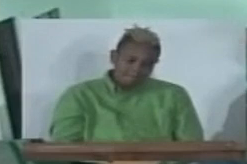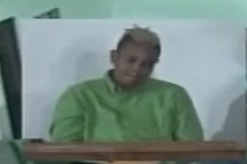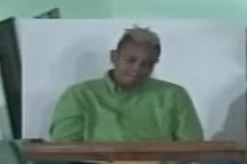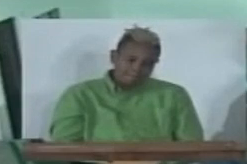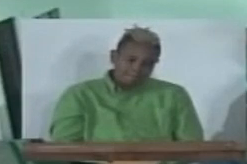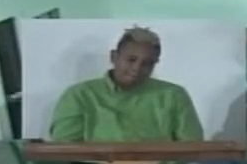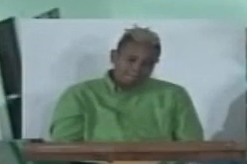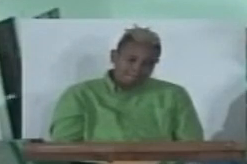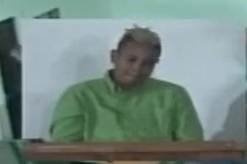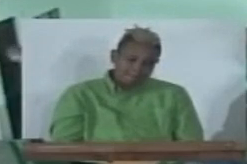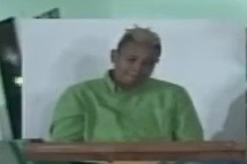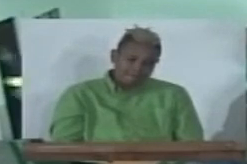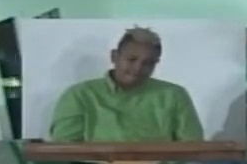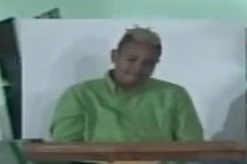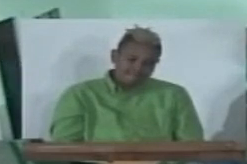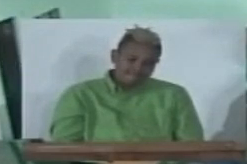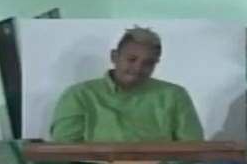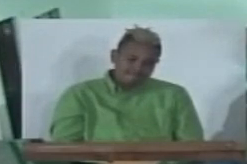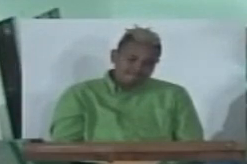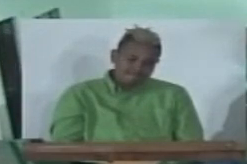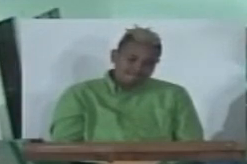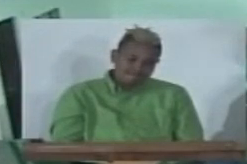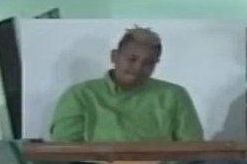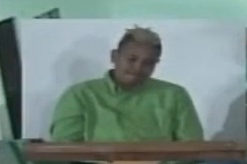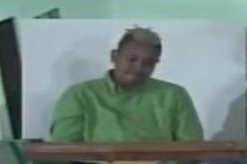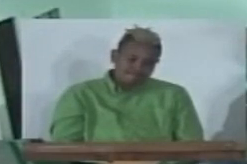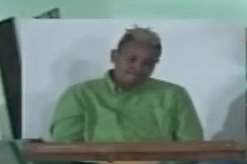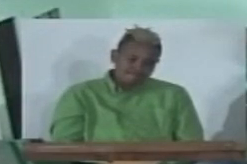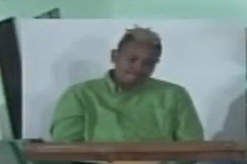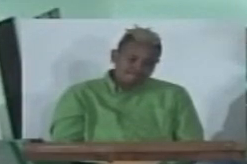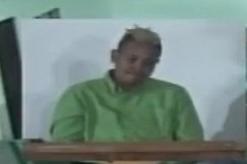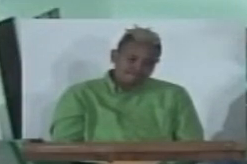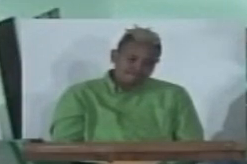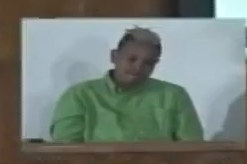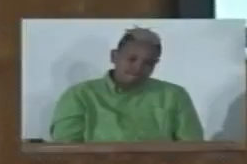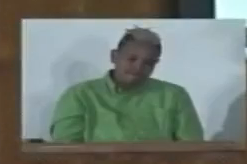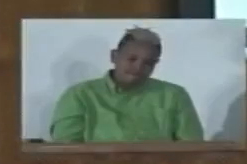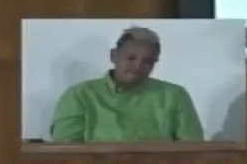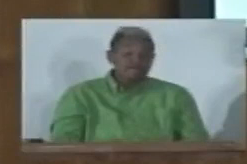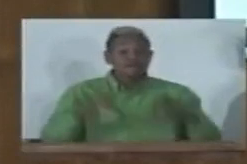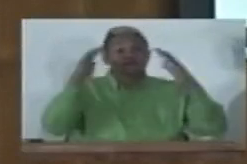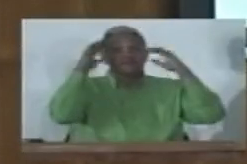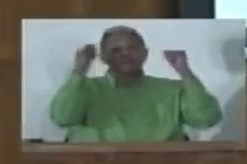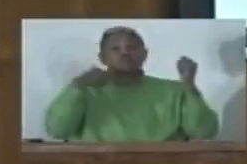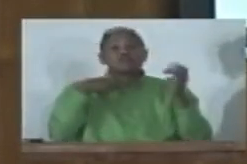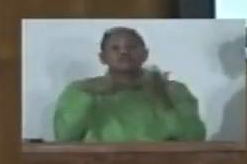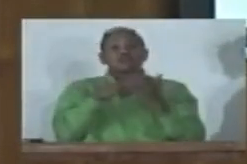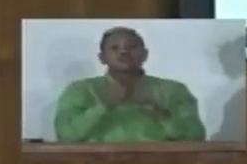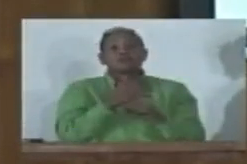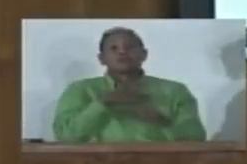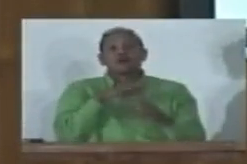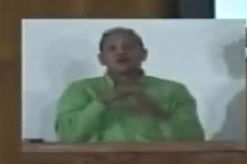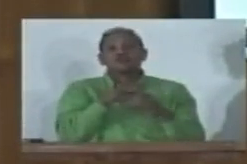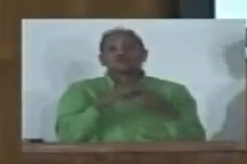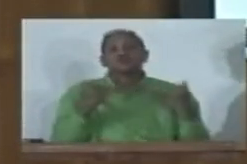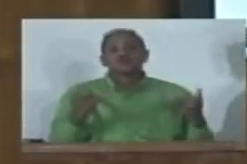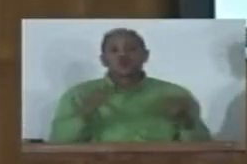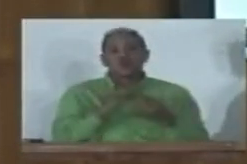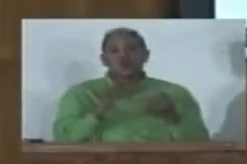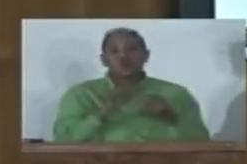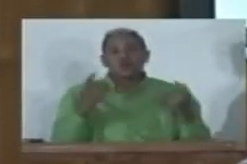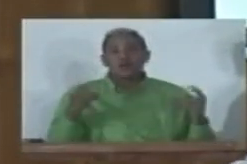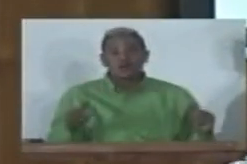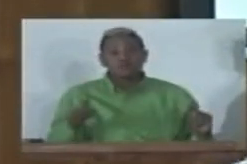Mr. President, I also stand to make my contribution on this motion. And in